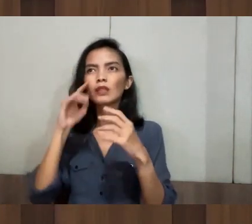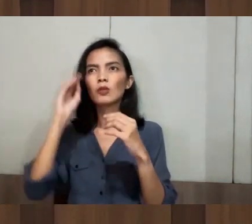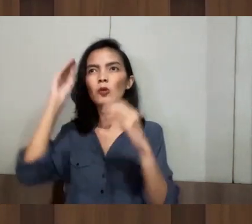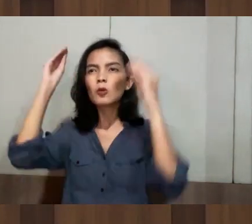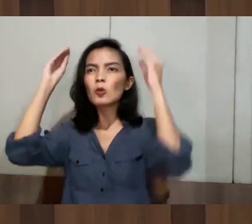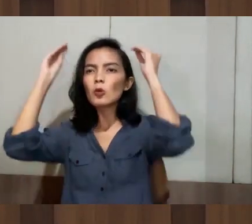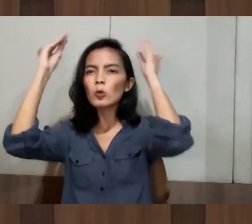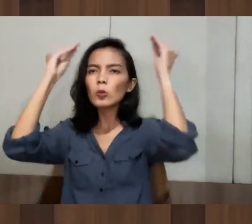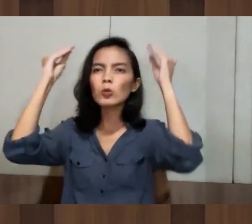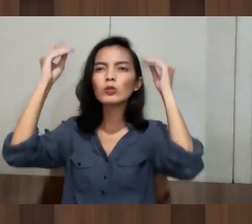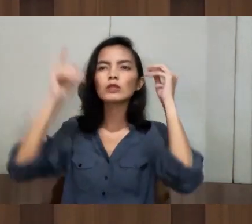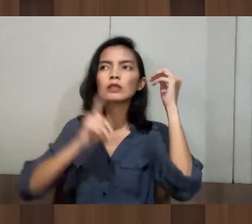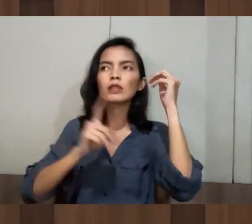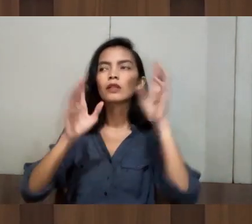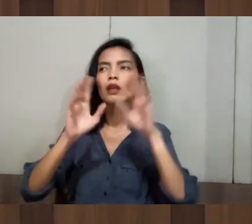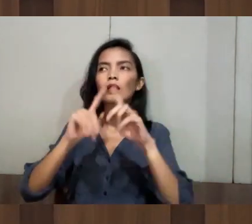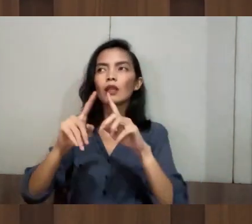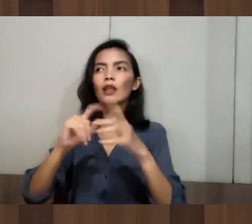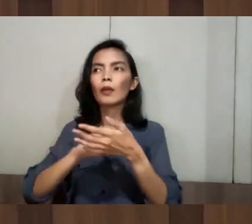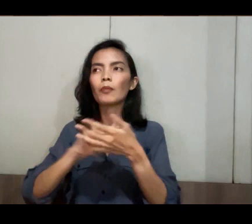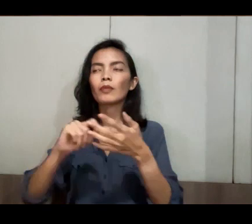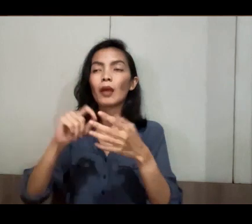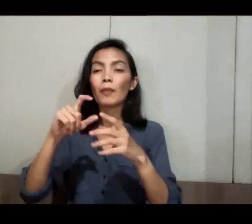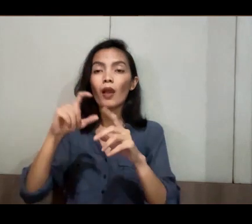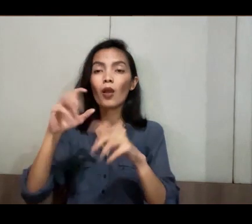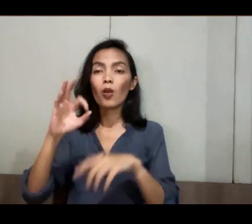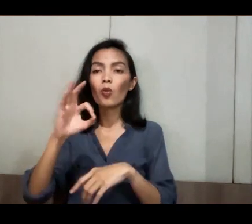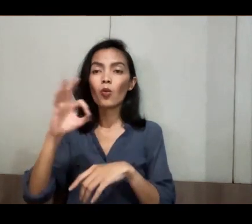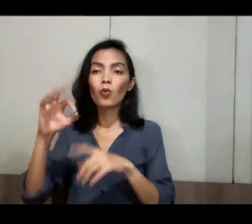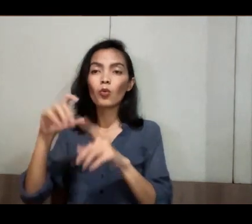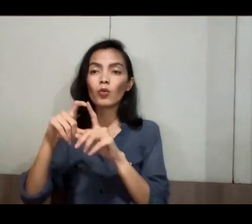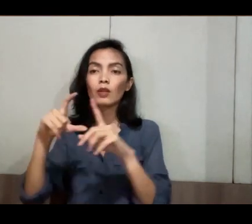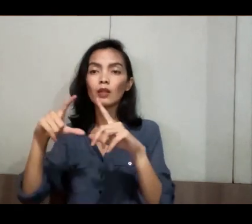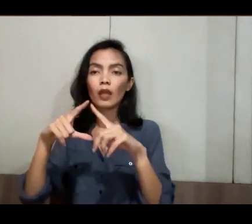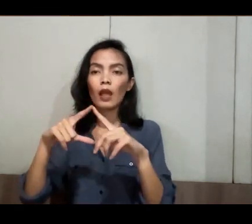simplify all of your intrusive thoughts and inner monologues.